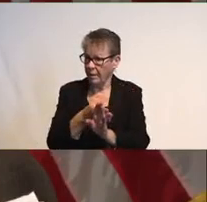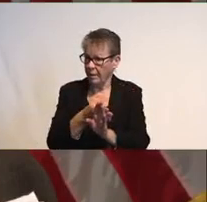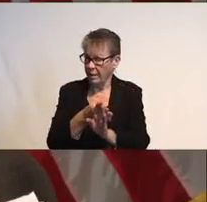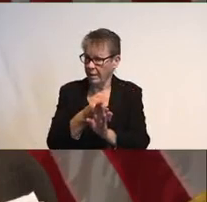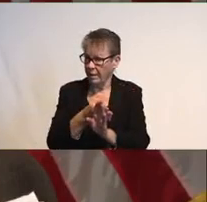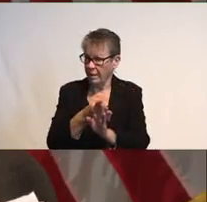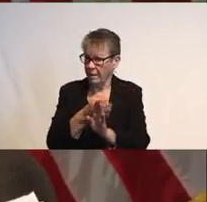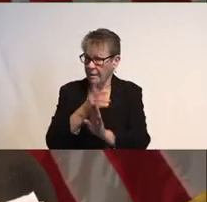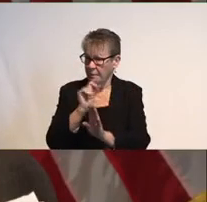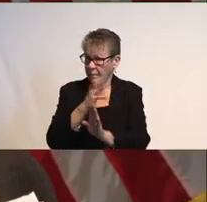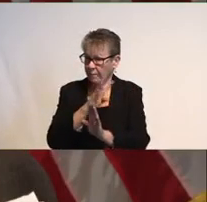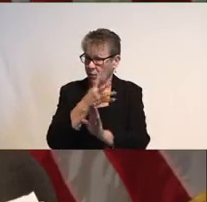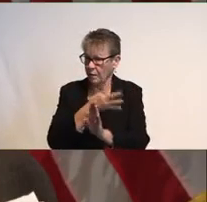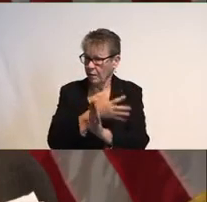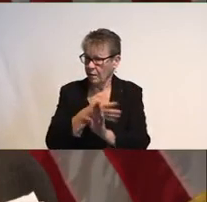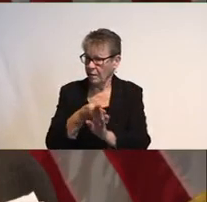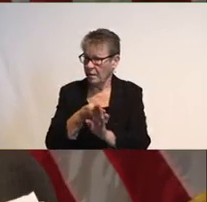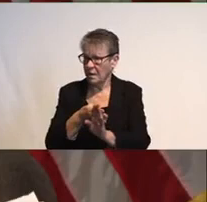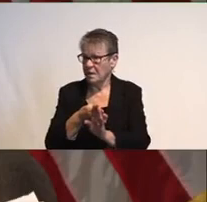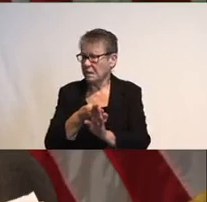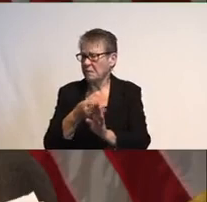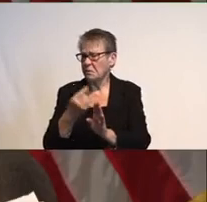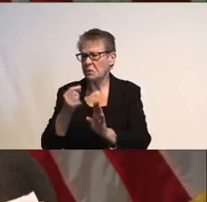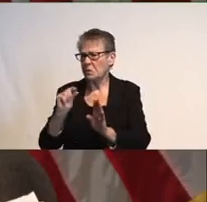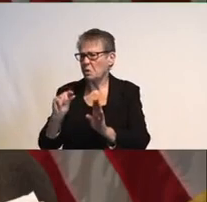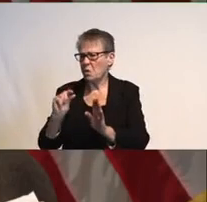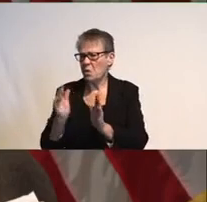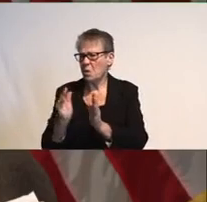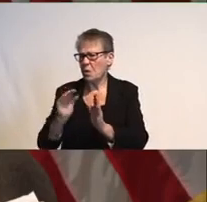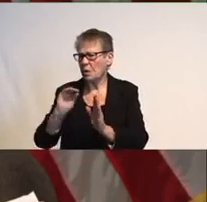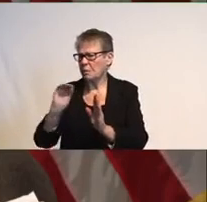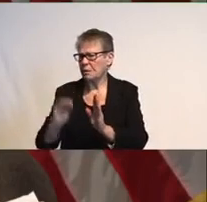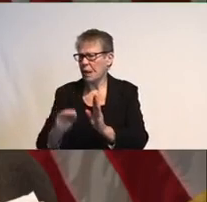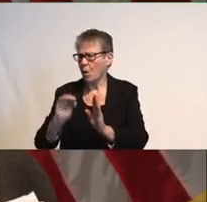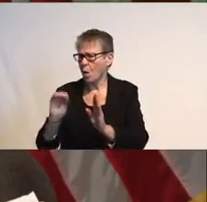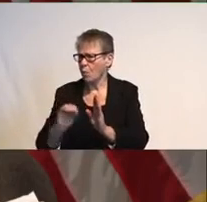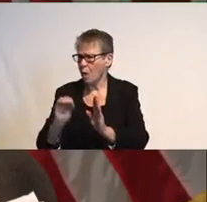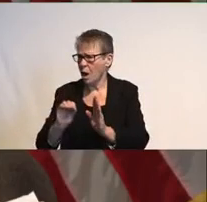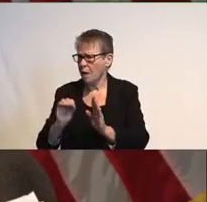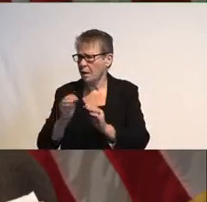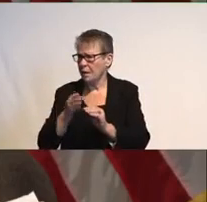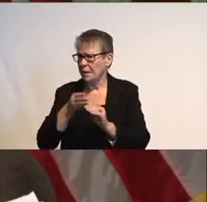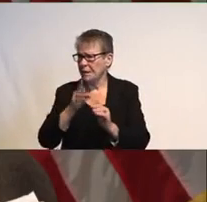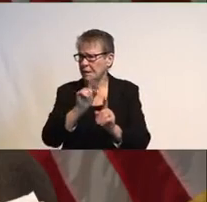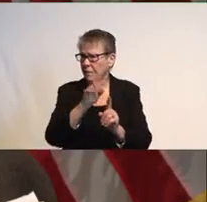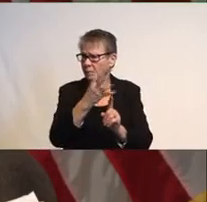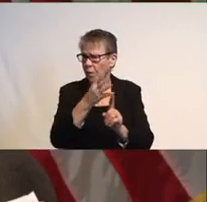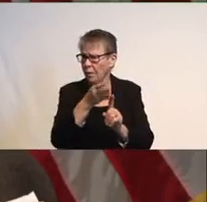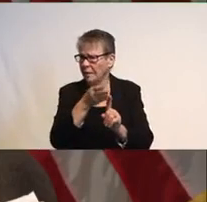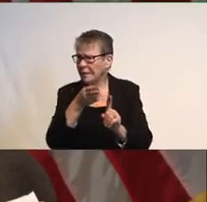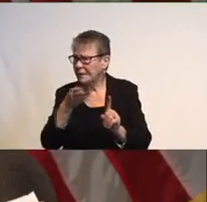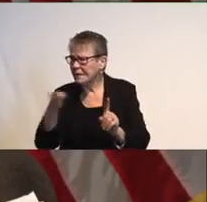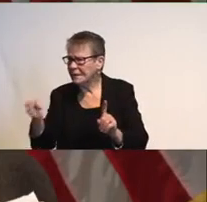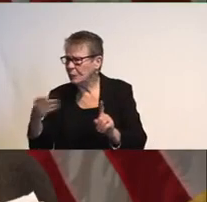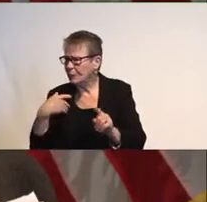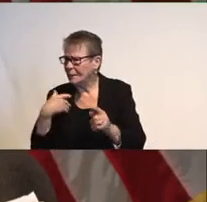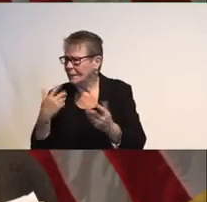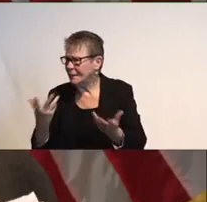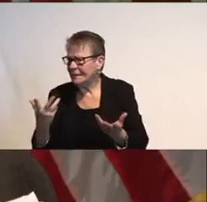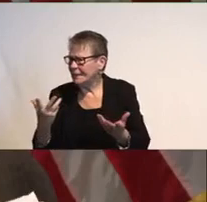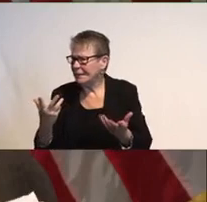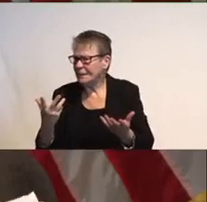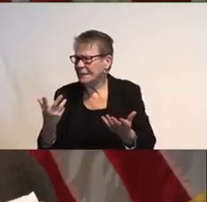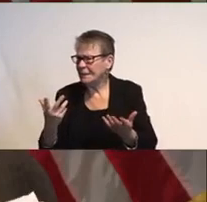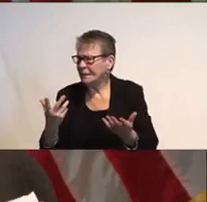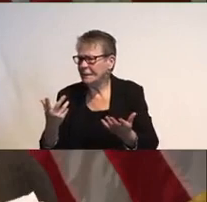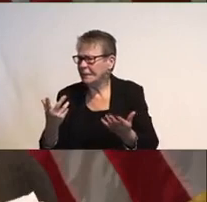we've sequenced to date are Omicron. But again, as the commissioner had alluded, there is a lag to this because it